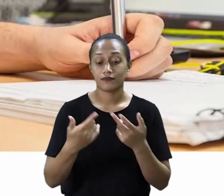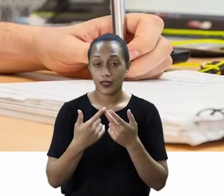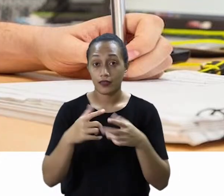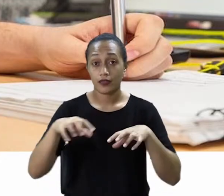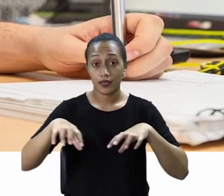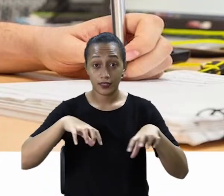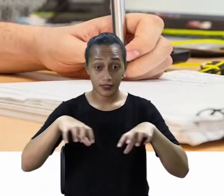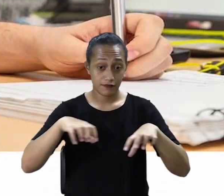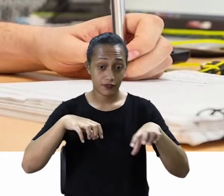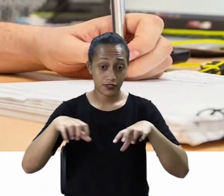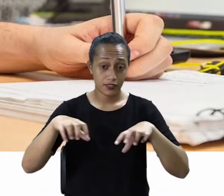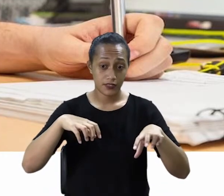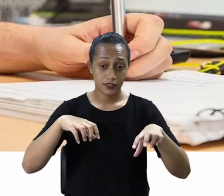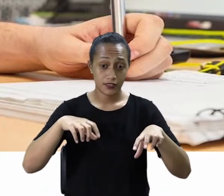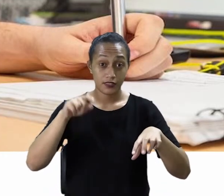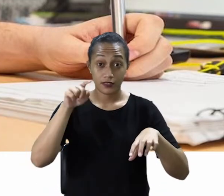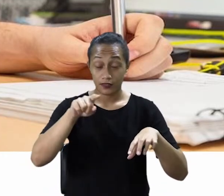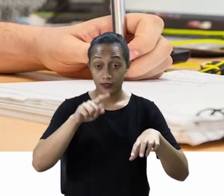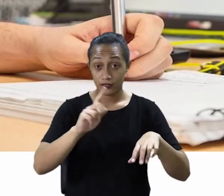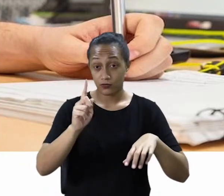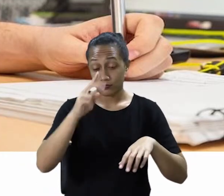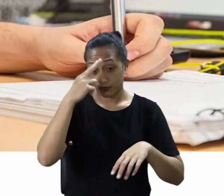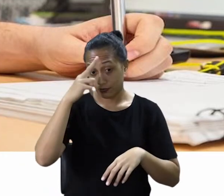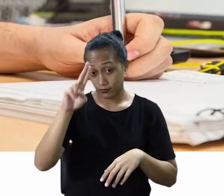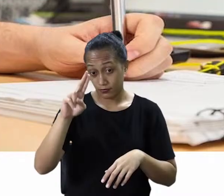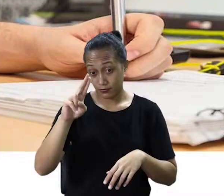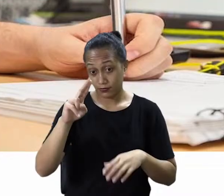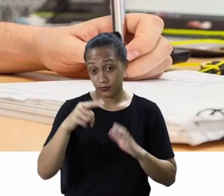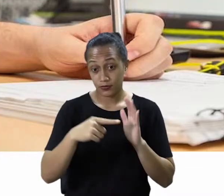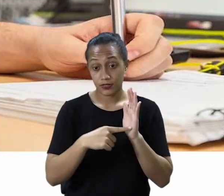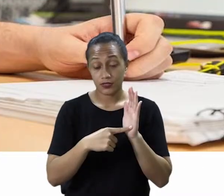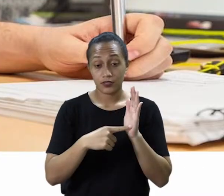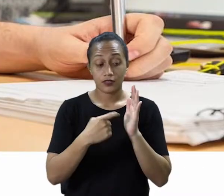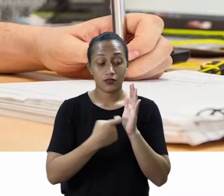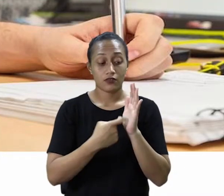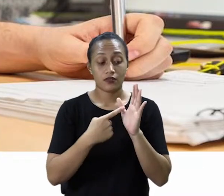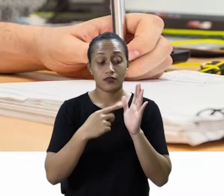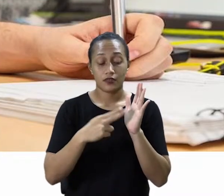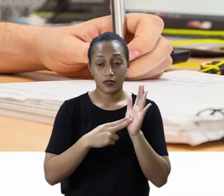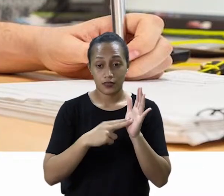another activity. Now this one is called transcribing.